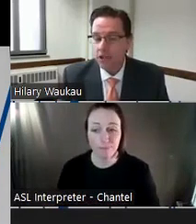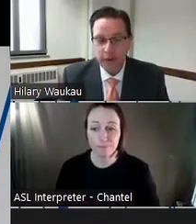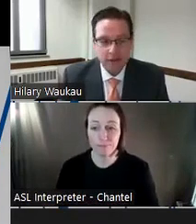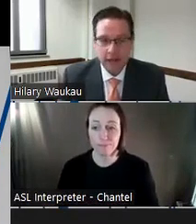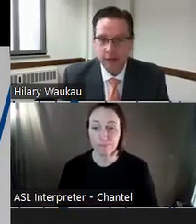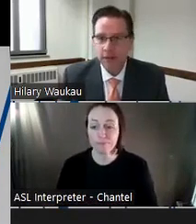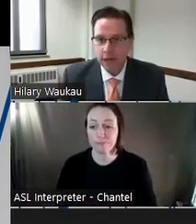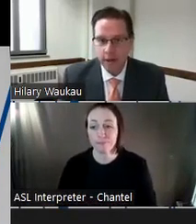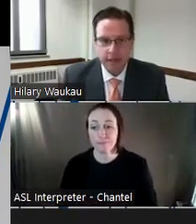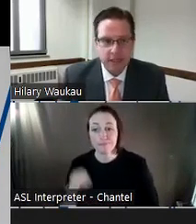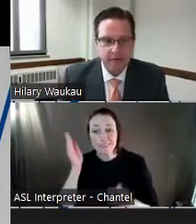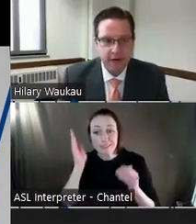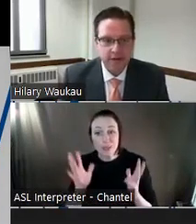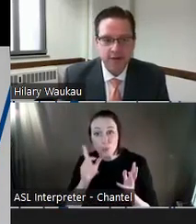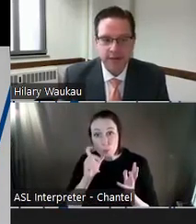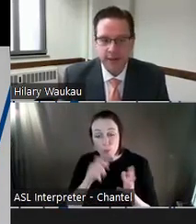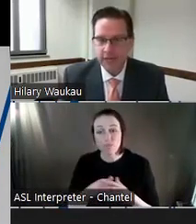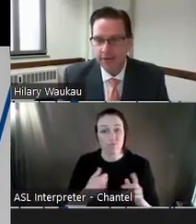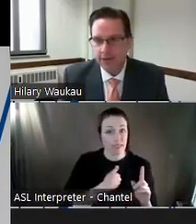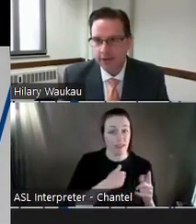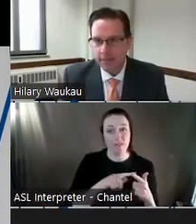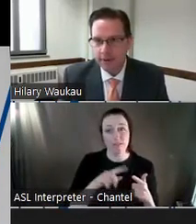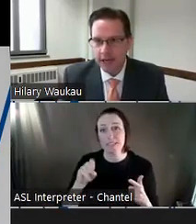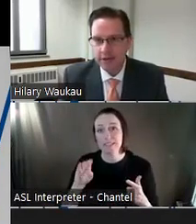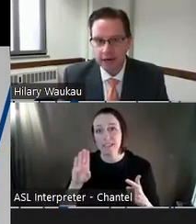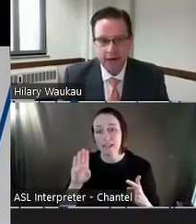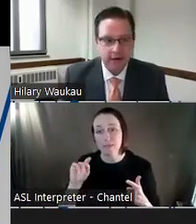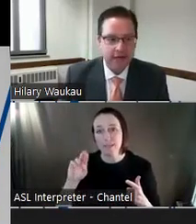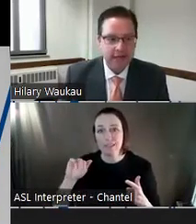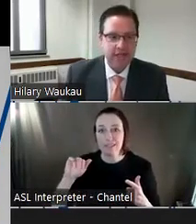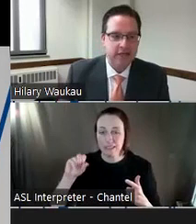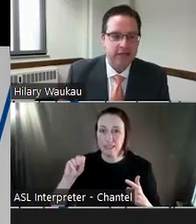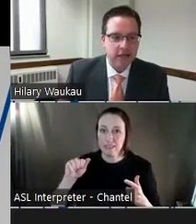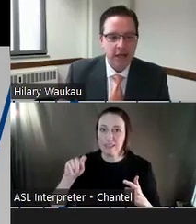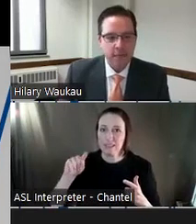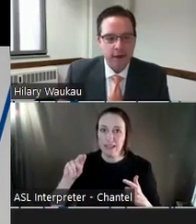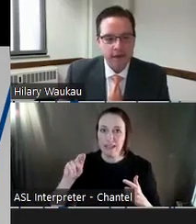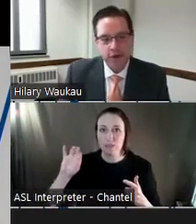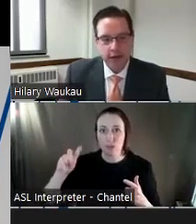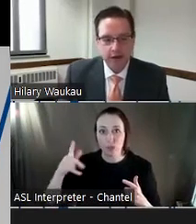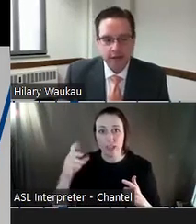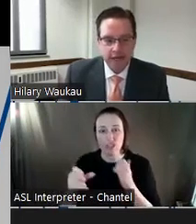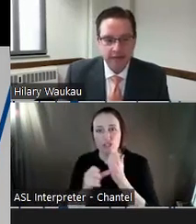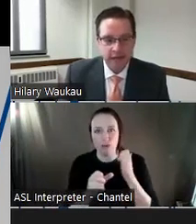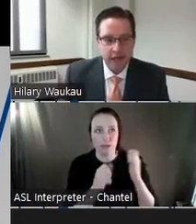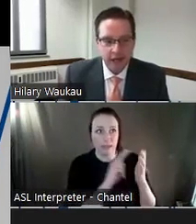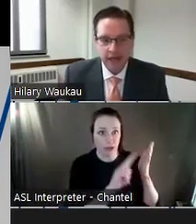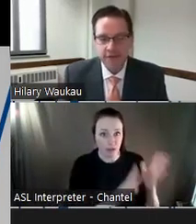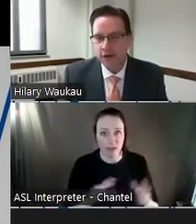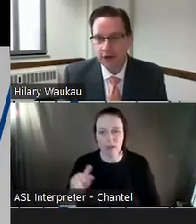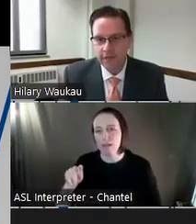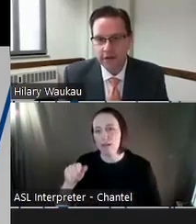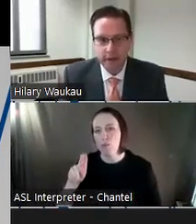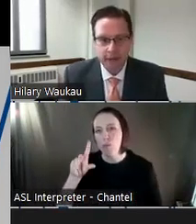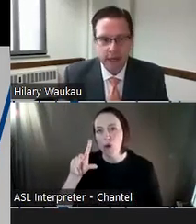Our speakers today will include not only myself, but also Deb Stanridge, our Deputy Secretary here at DHS, Paula Tran, our State Health